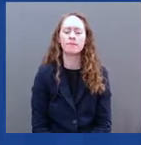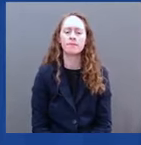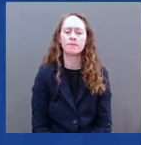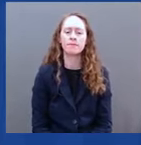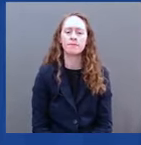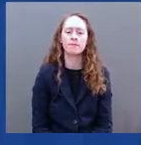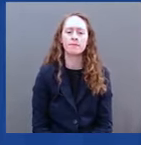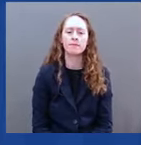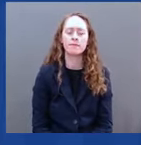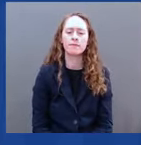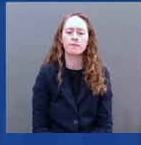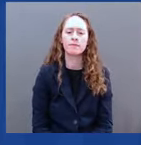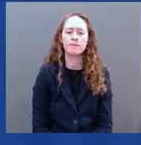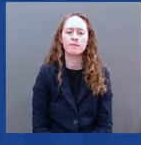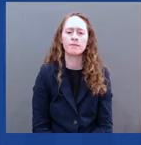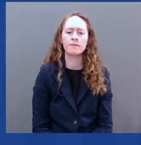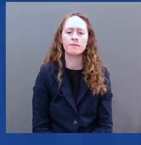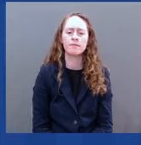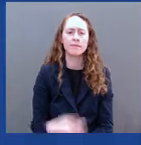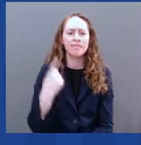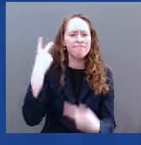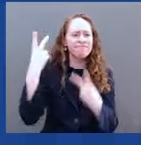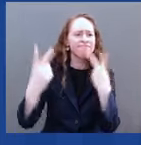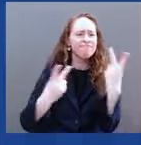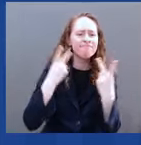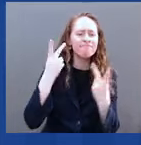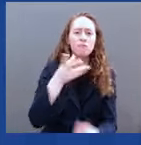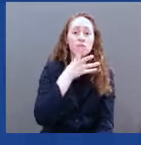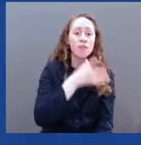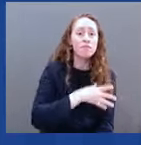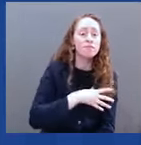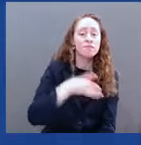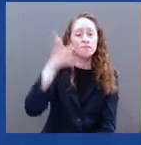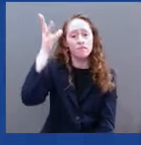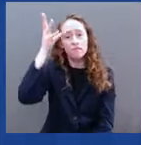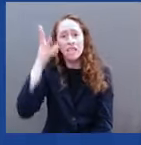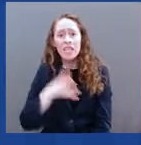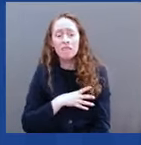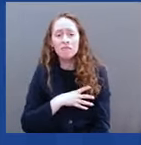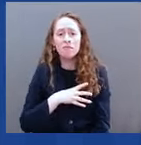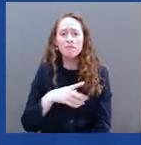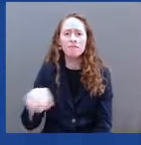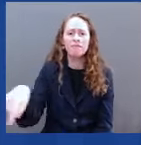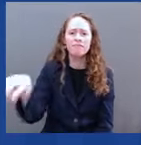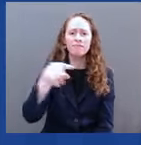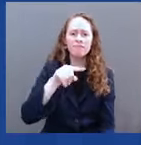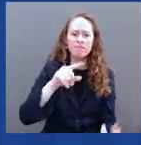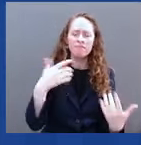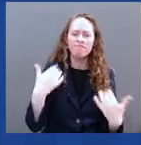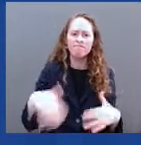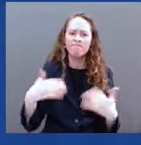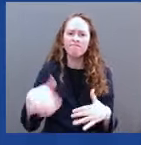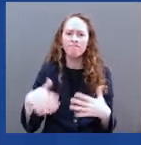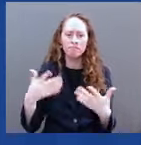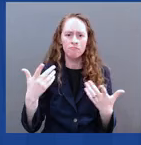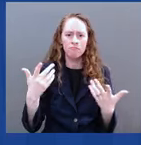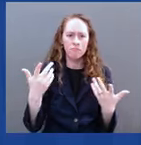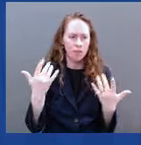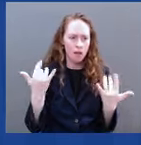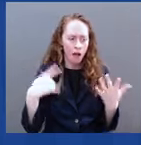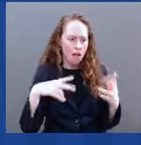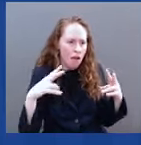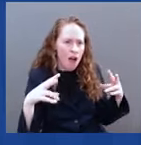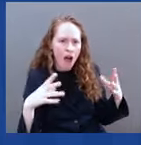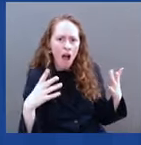completely lost and have no nose. You see the look, that blank look on their face, that absolute feeling of, my God, where am